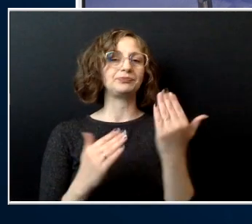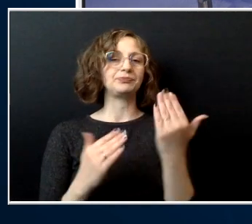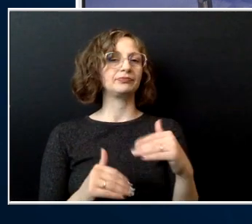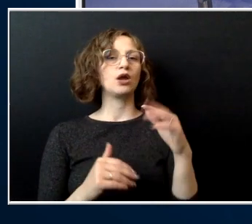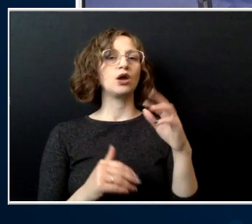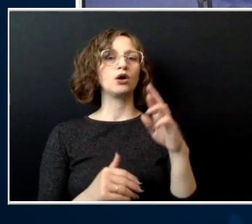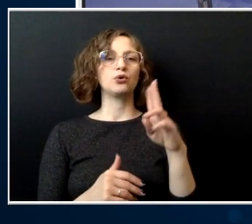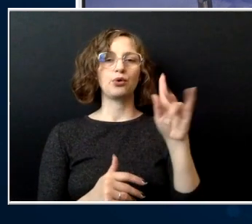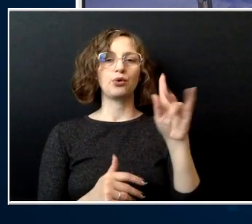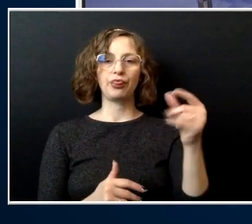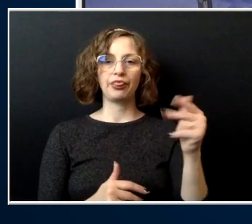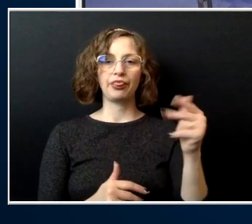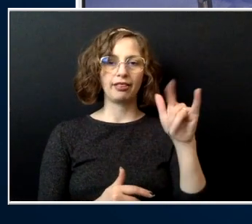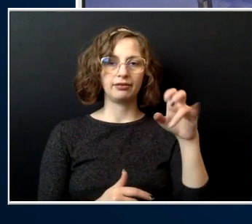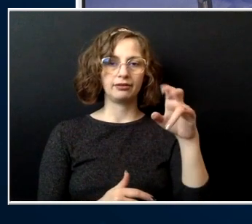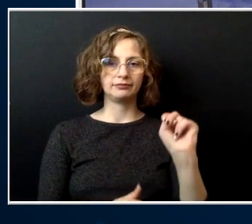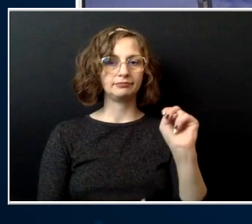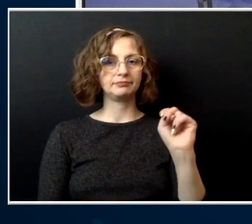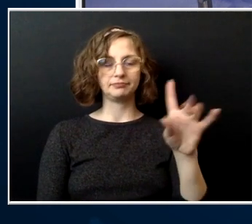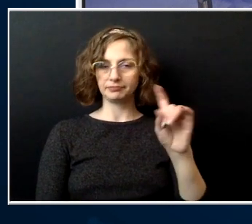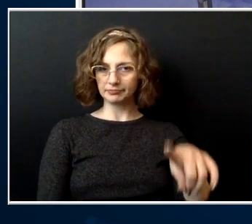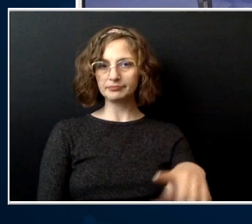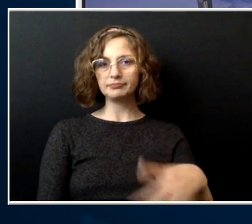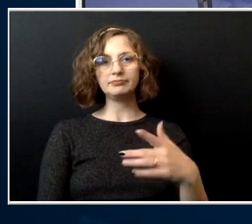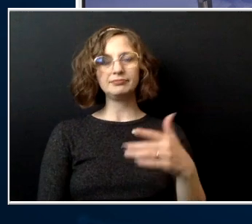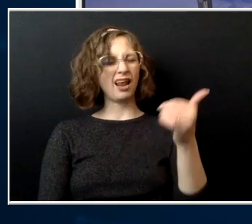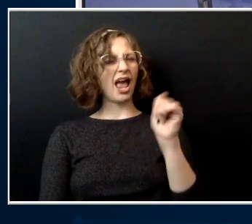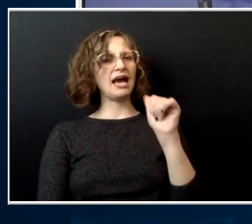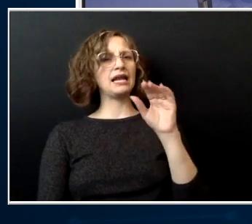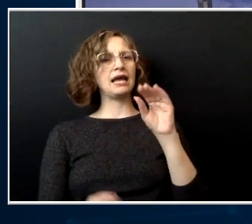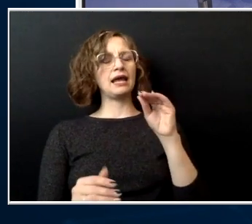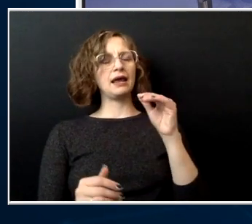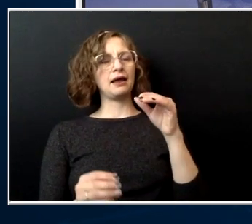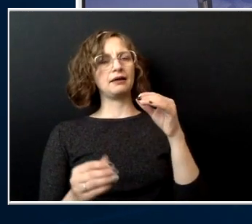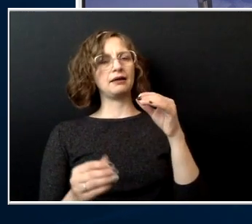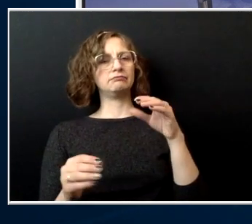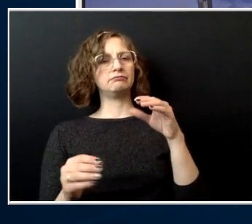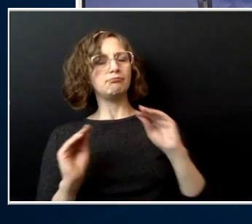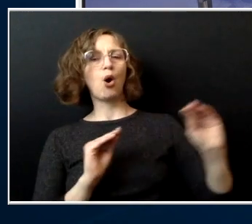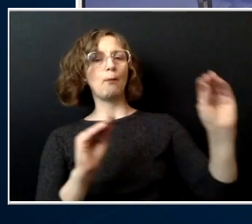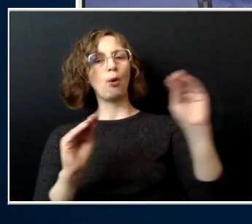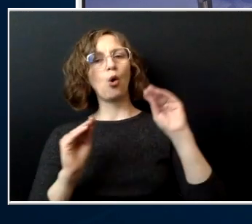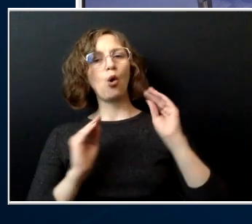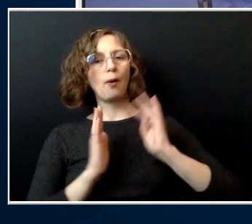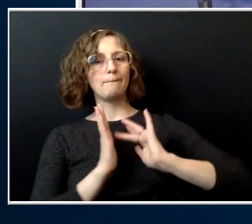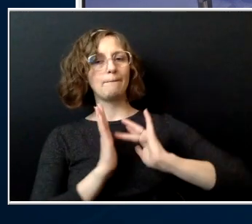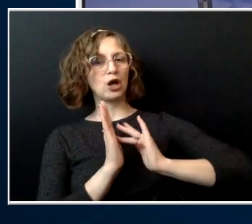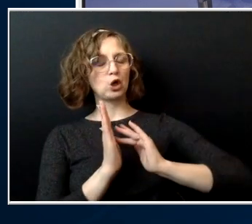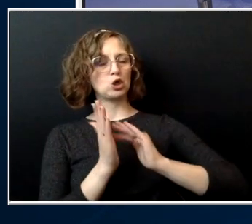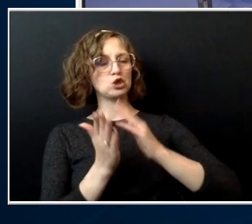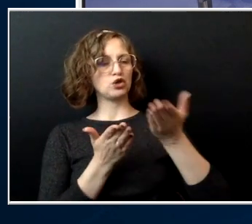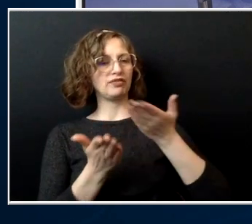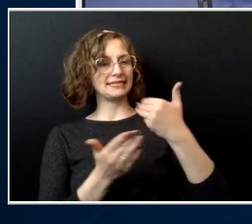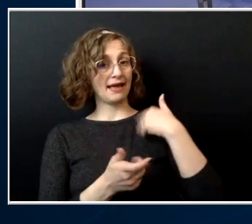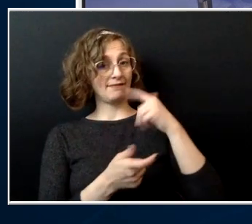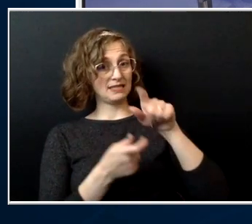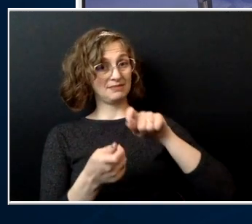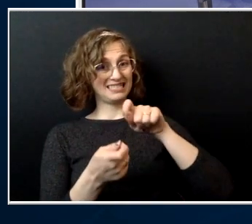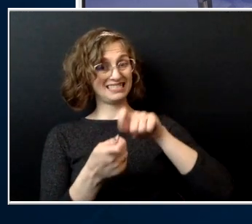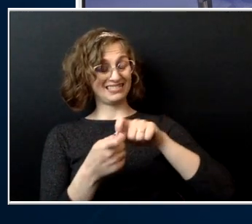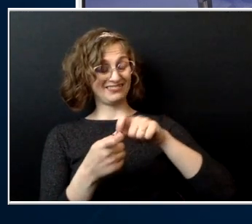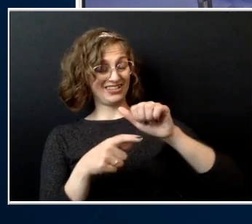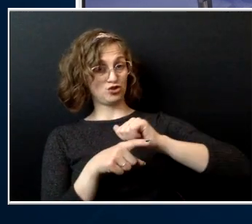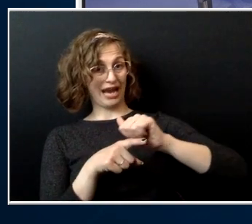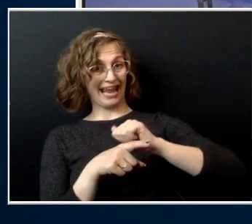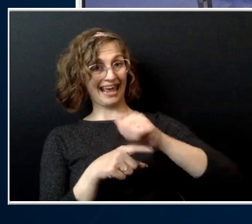question. Ruth wants to know, are there any mobile medical services with specific training in rural areas? I don't